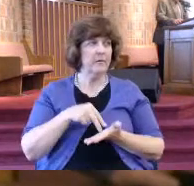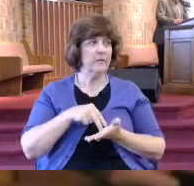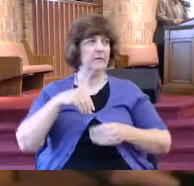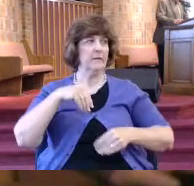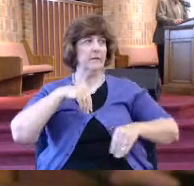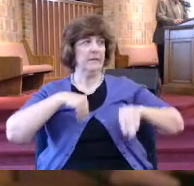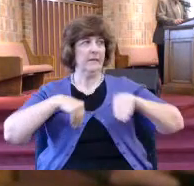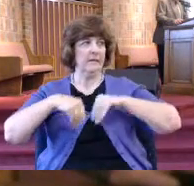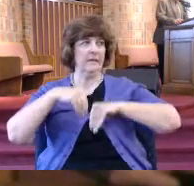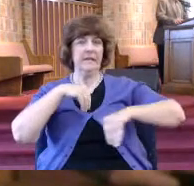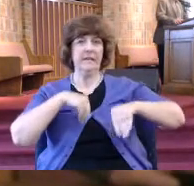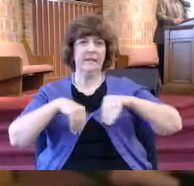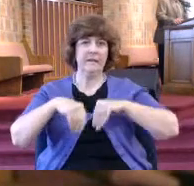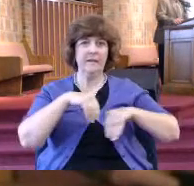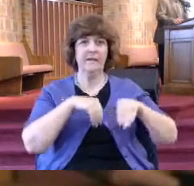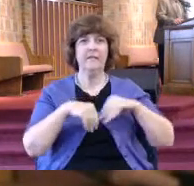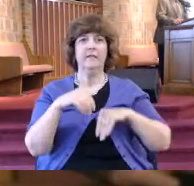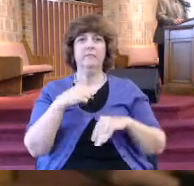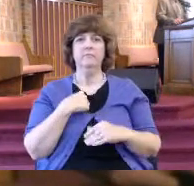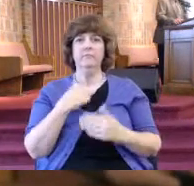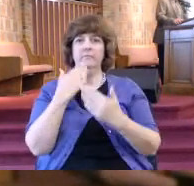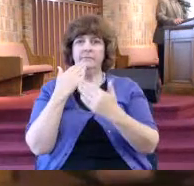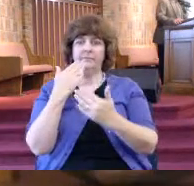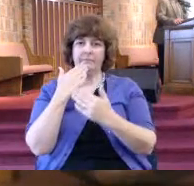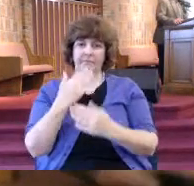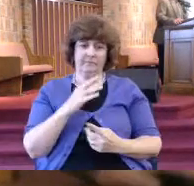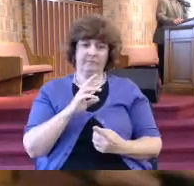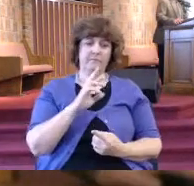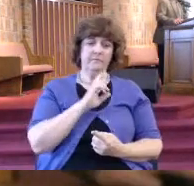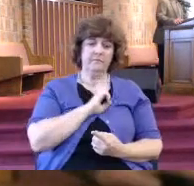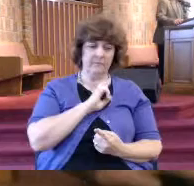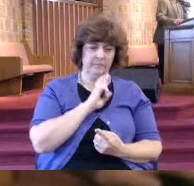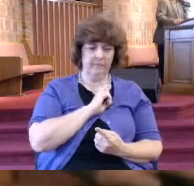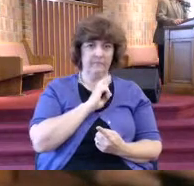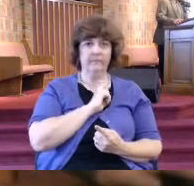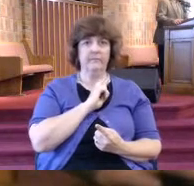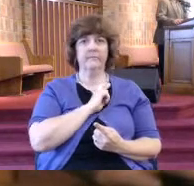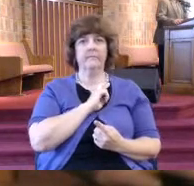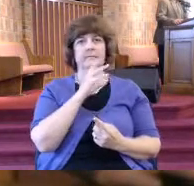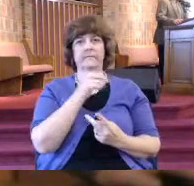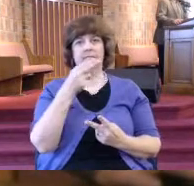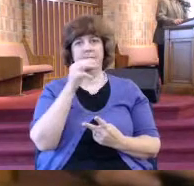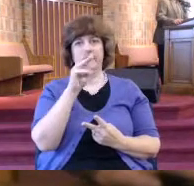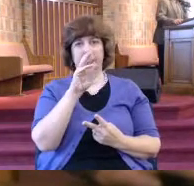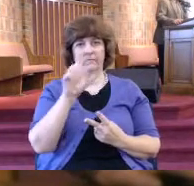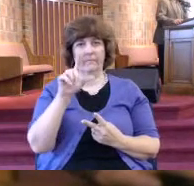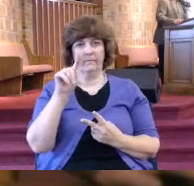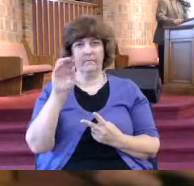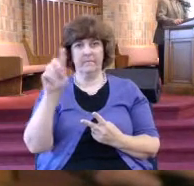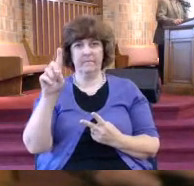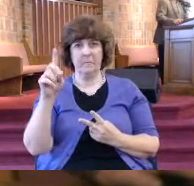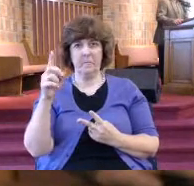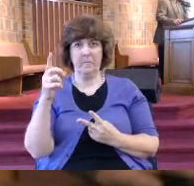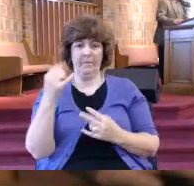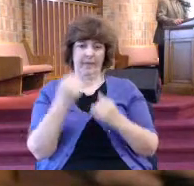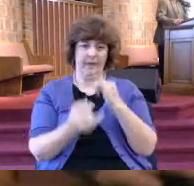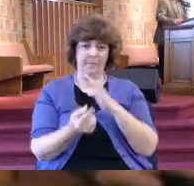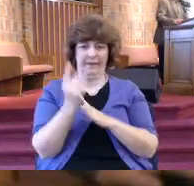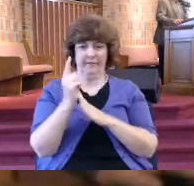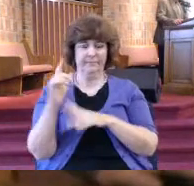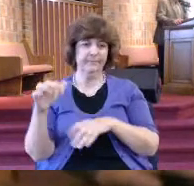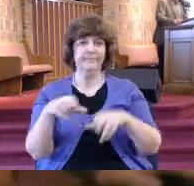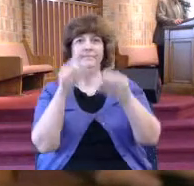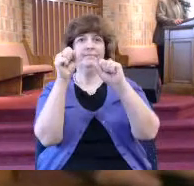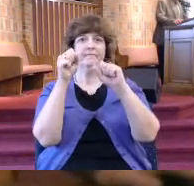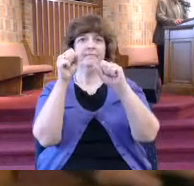and I appreciate Ryan Smallwood and Hal Todd, who stepped in at the last minute last Sunday